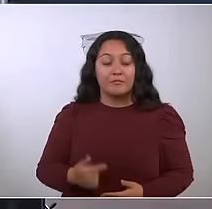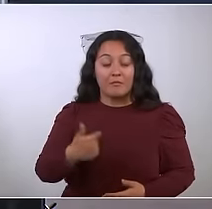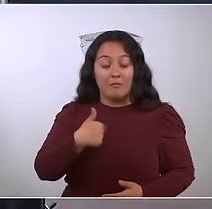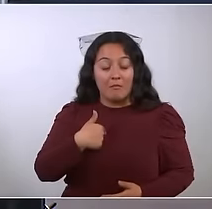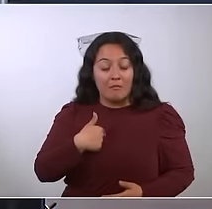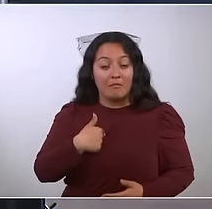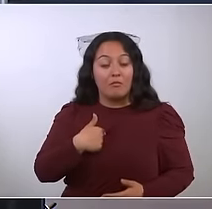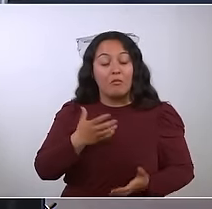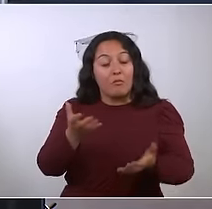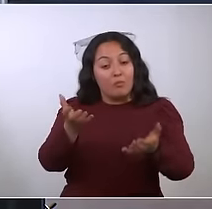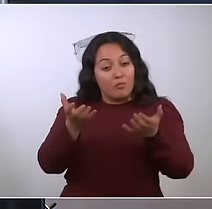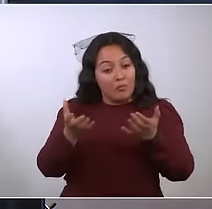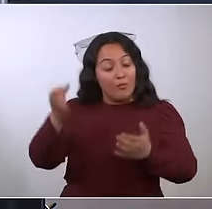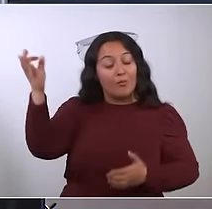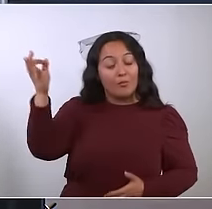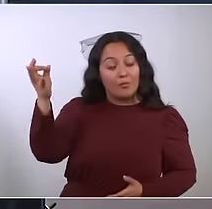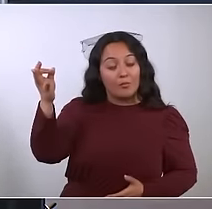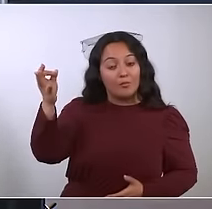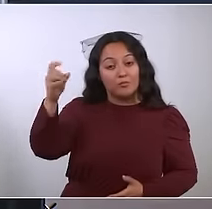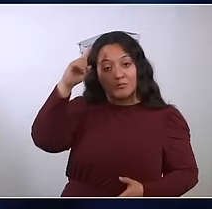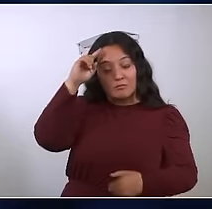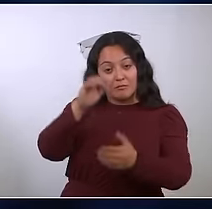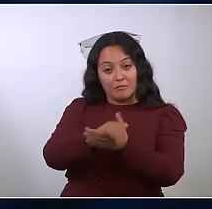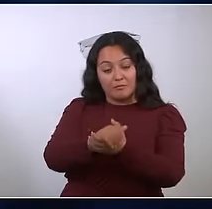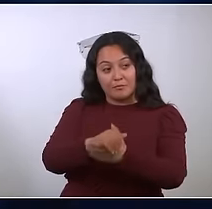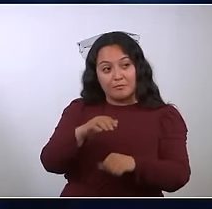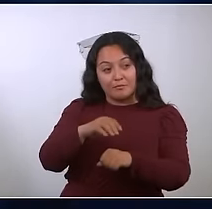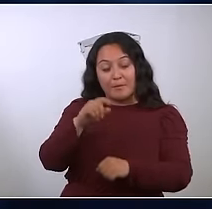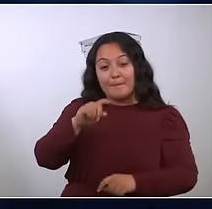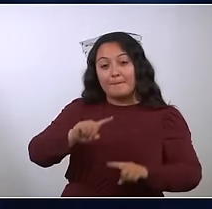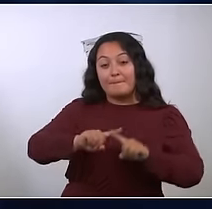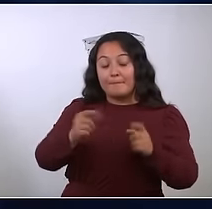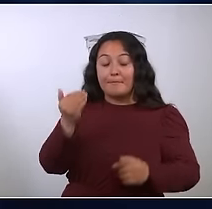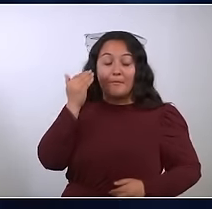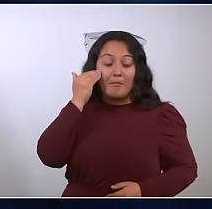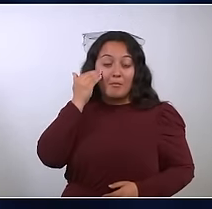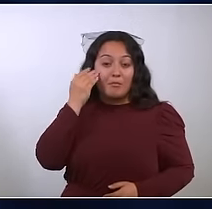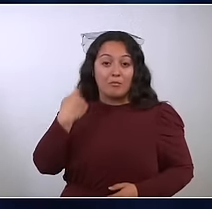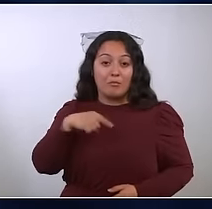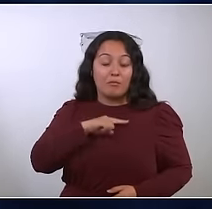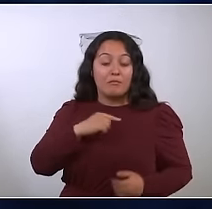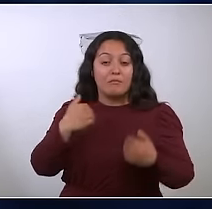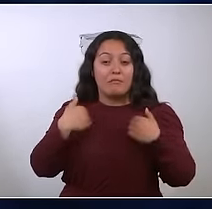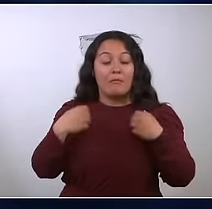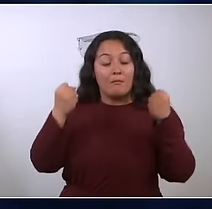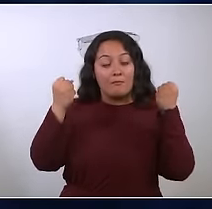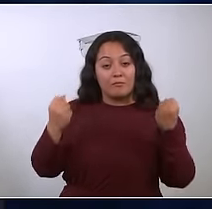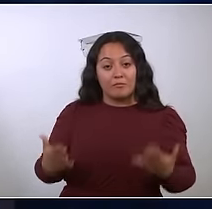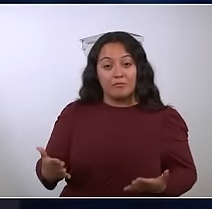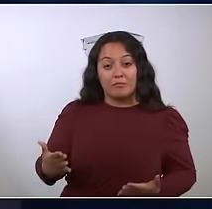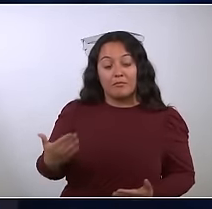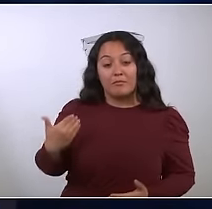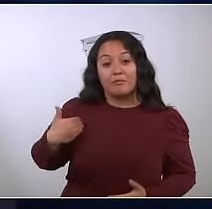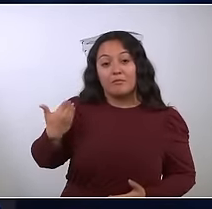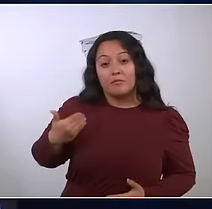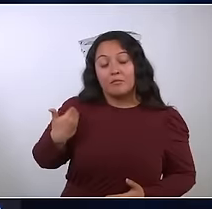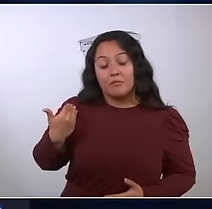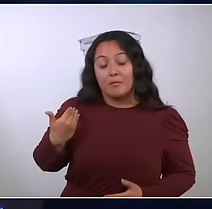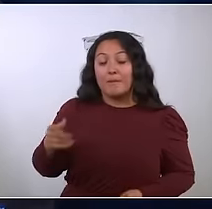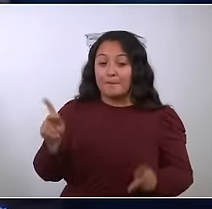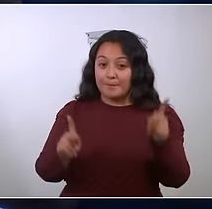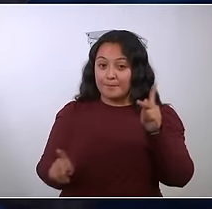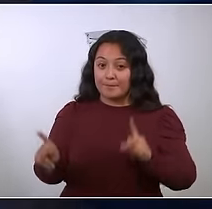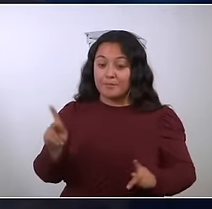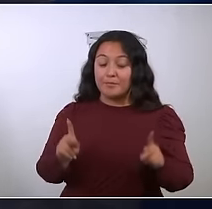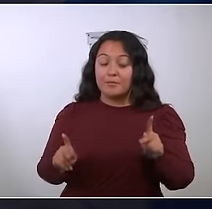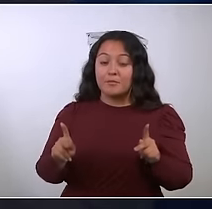inglés. Initially, I was going to preach in English. Pero los datos nos están enseñando que tenemos jóvenes en esta hora. But We are seeing